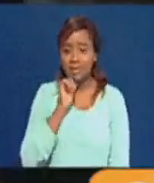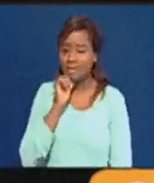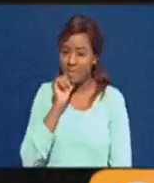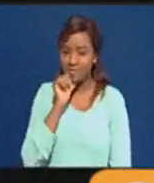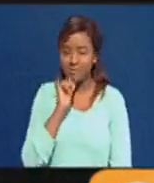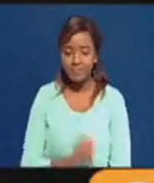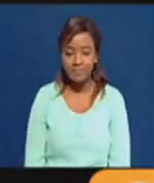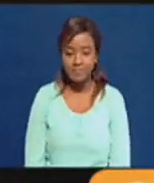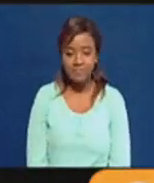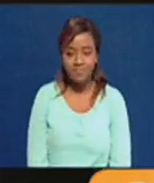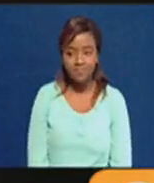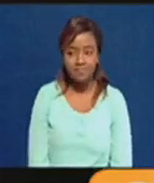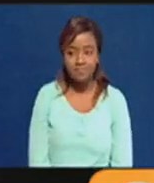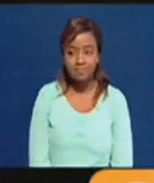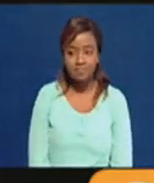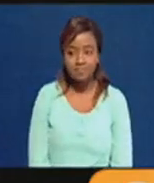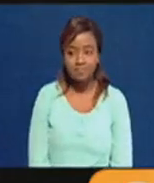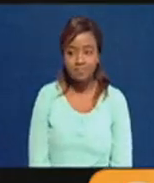celebrate.